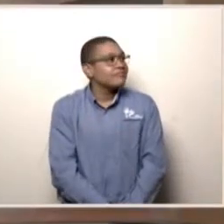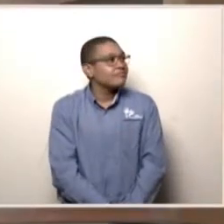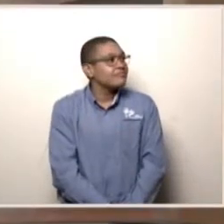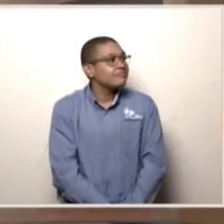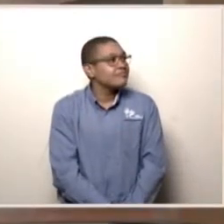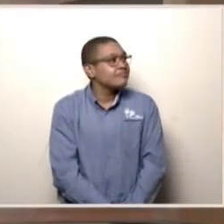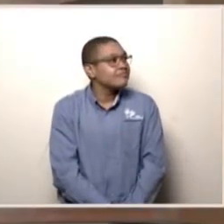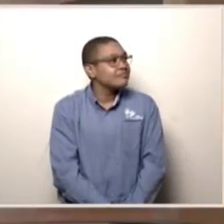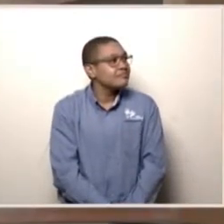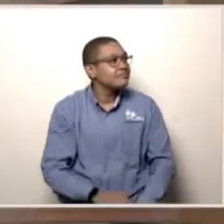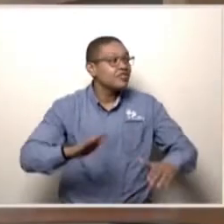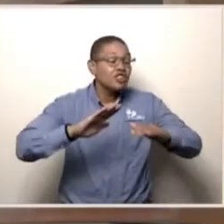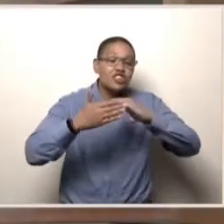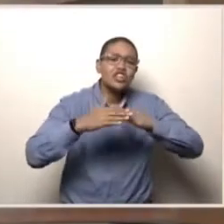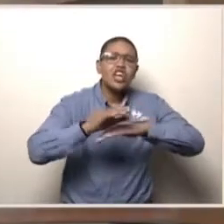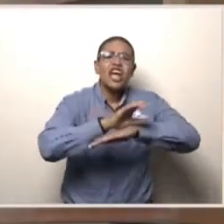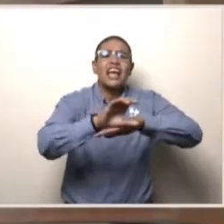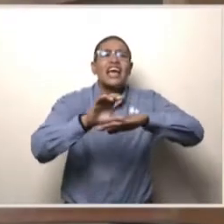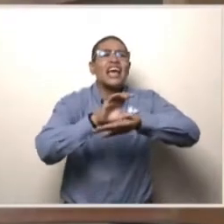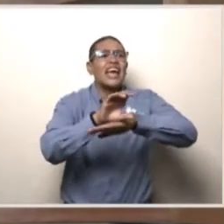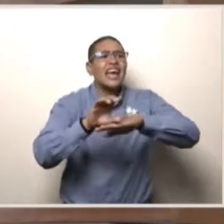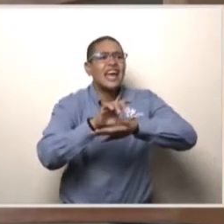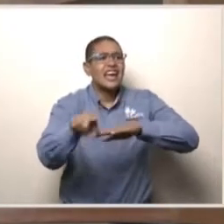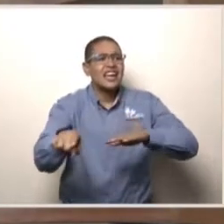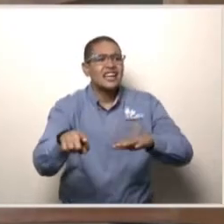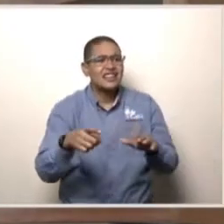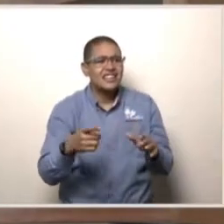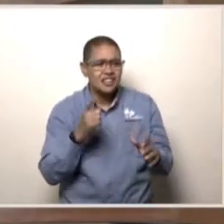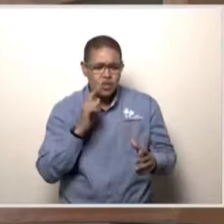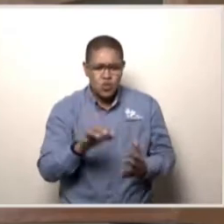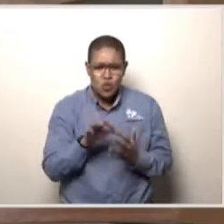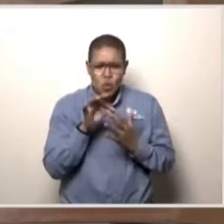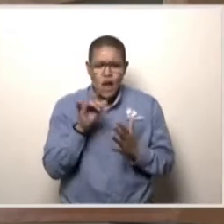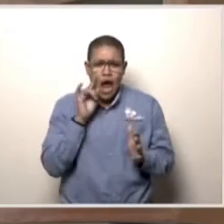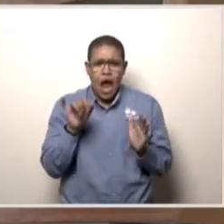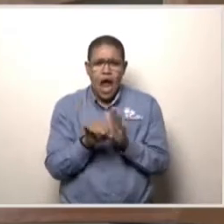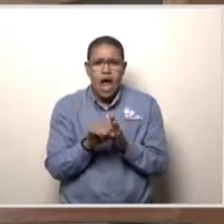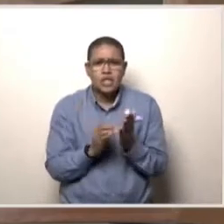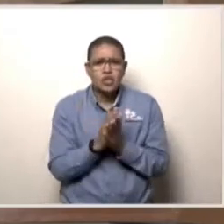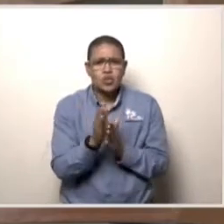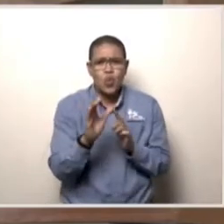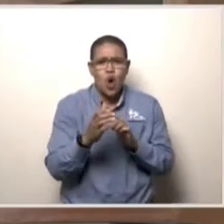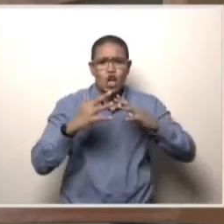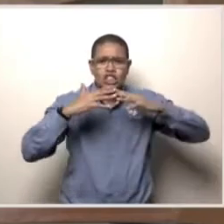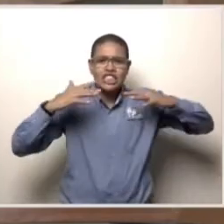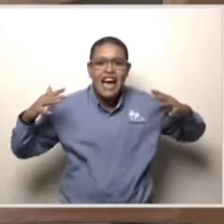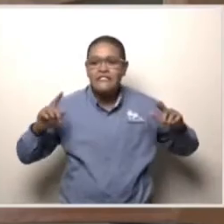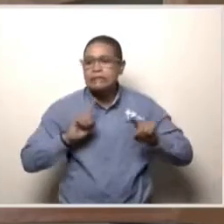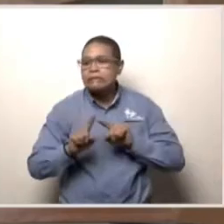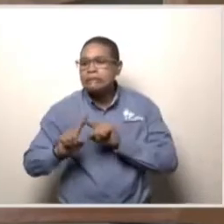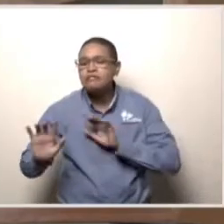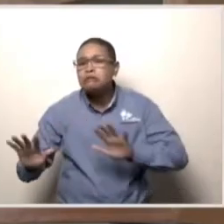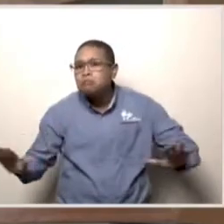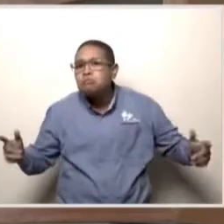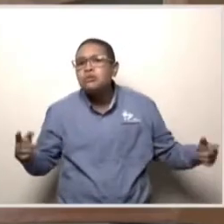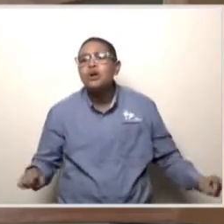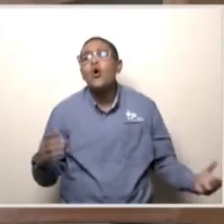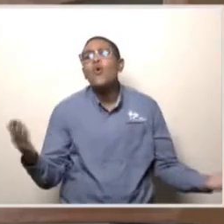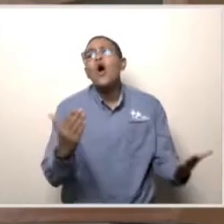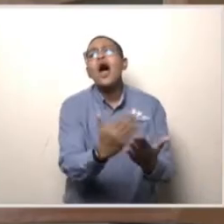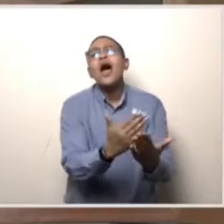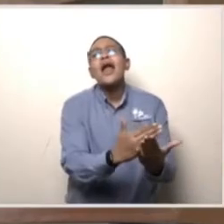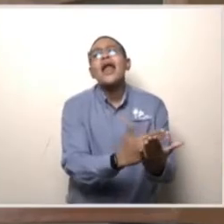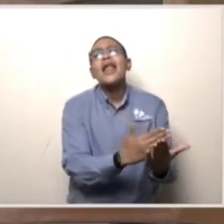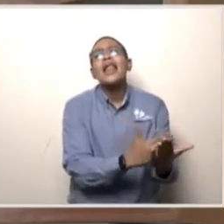Jamaica and the Caribbean nations are known for shaping their unique identity through cultural diversity. What lessons should